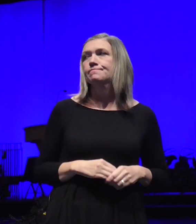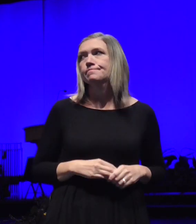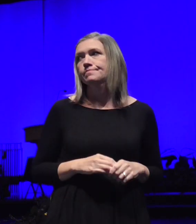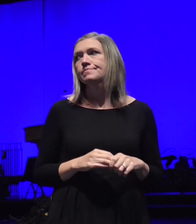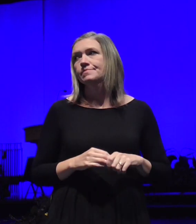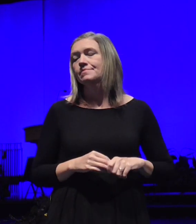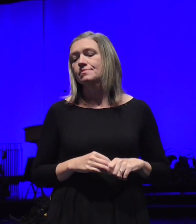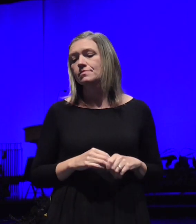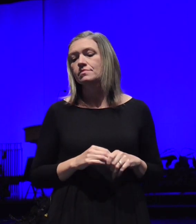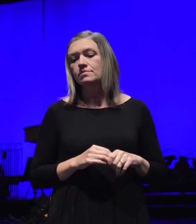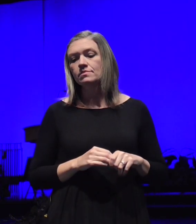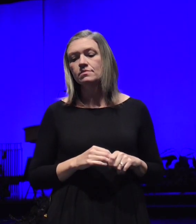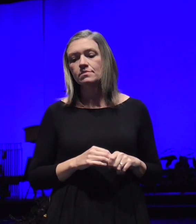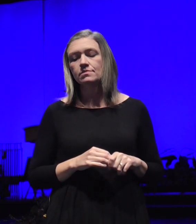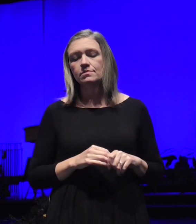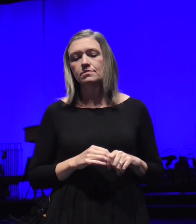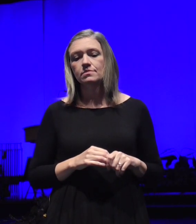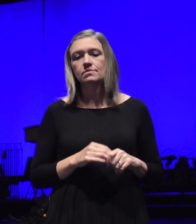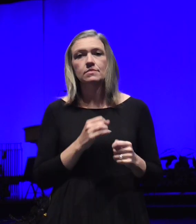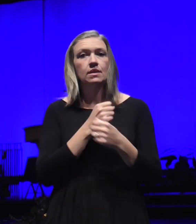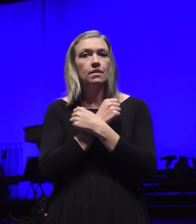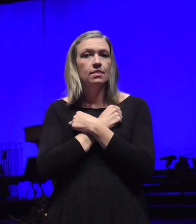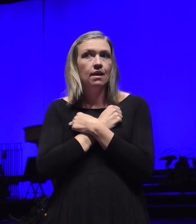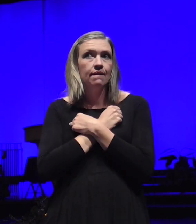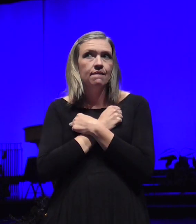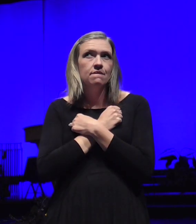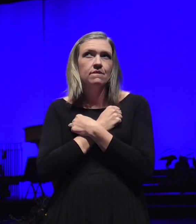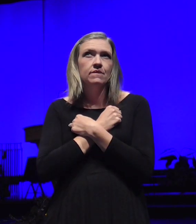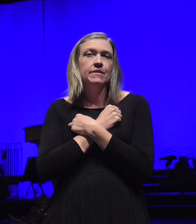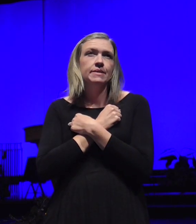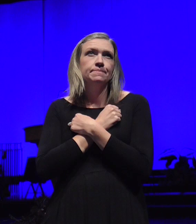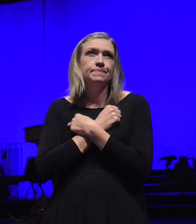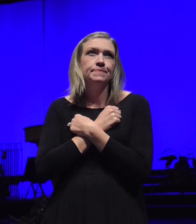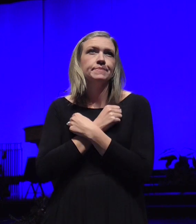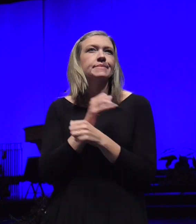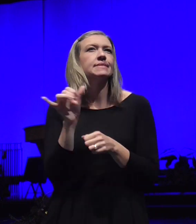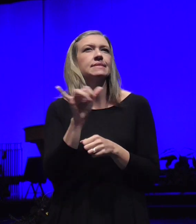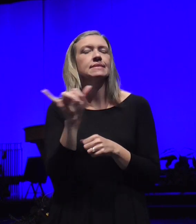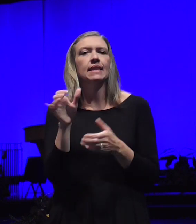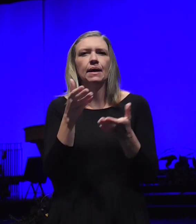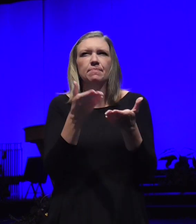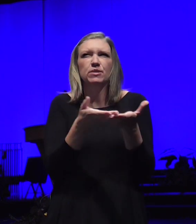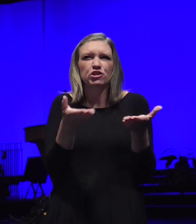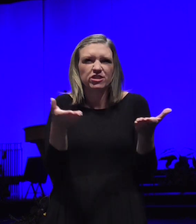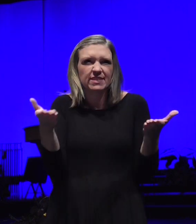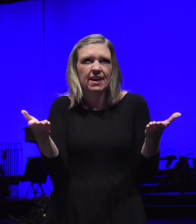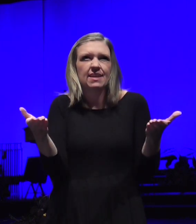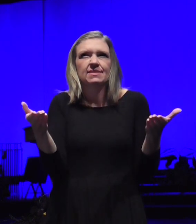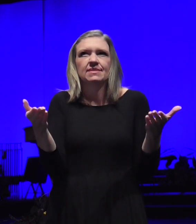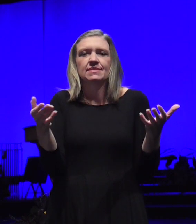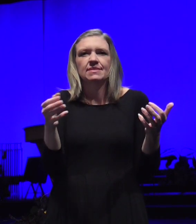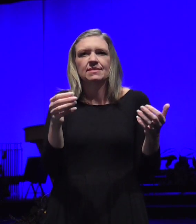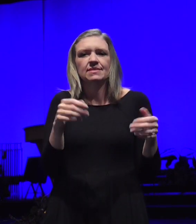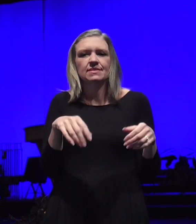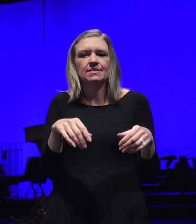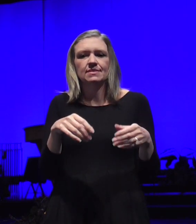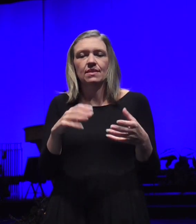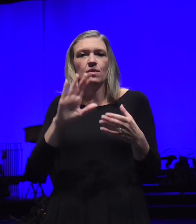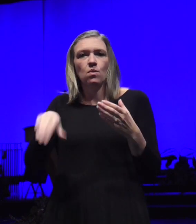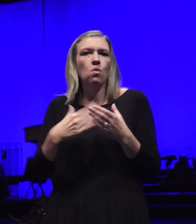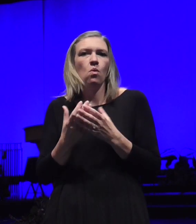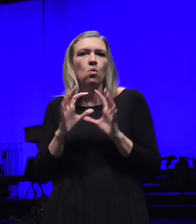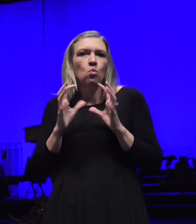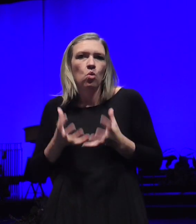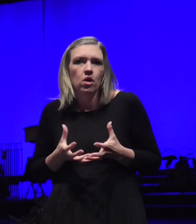So love is the merchandise which the entire world